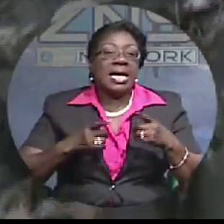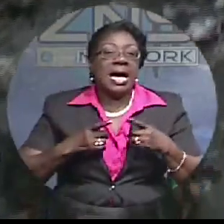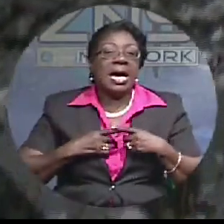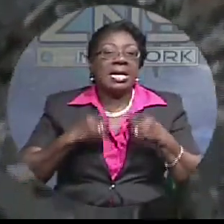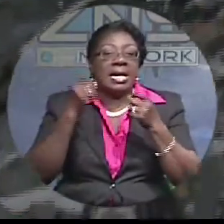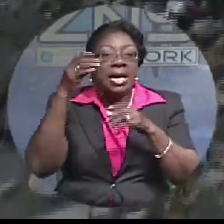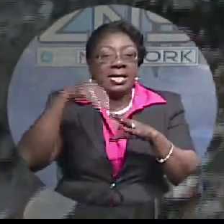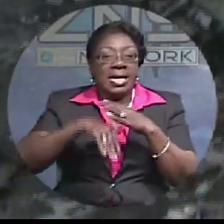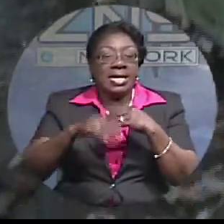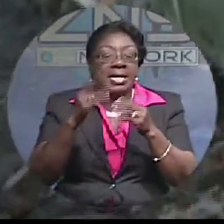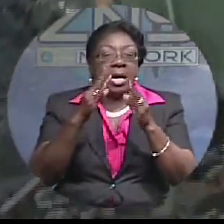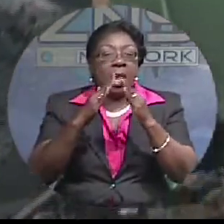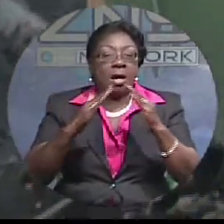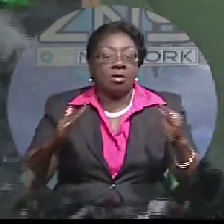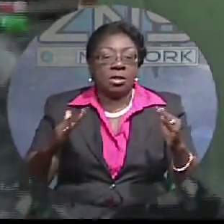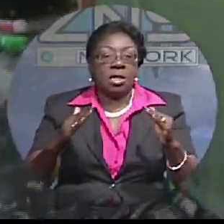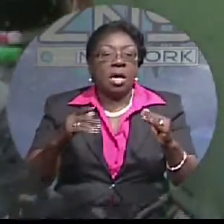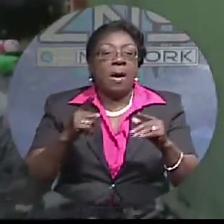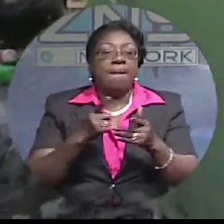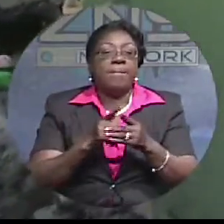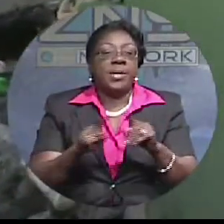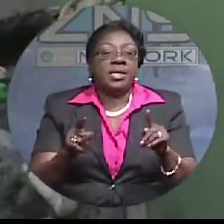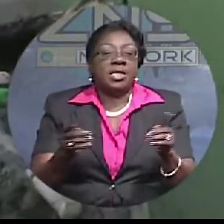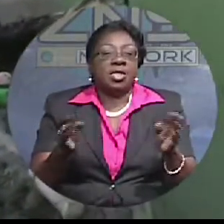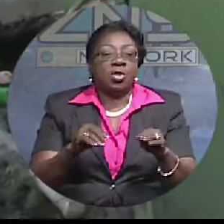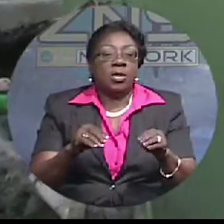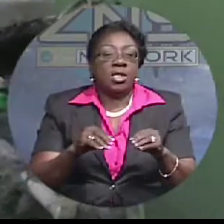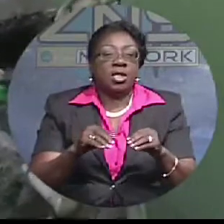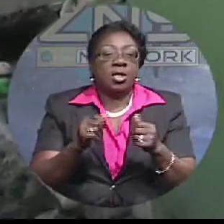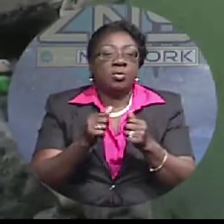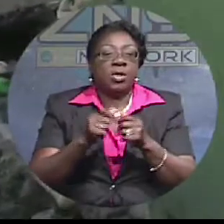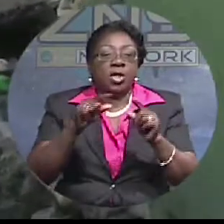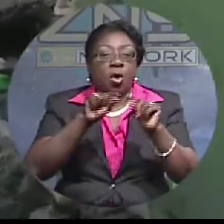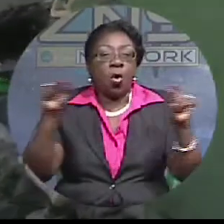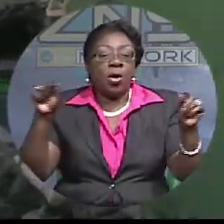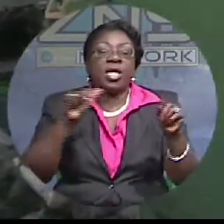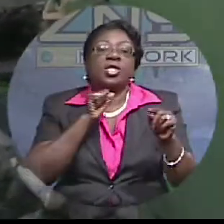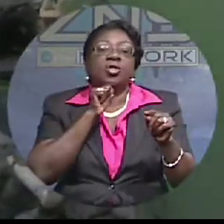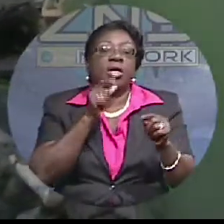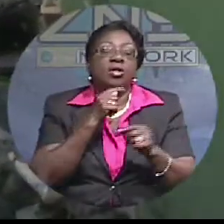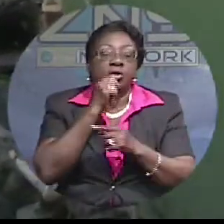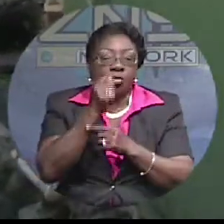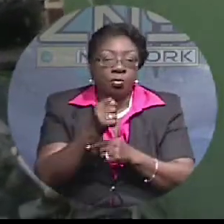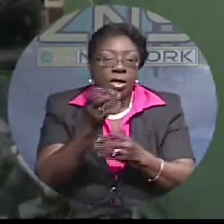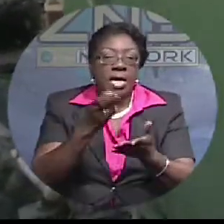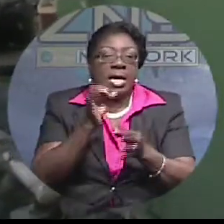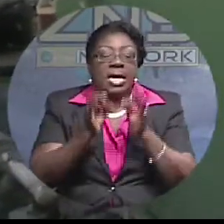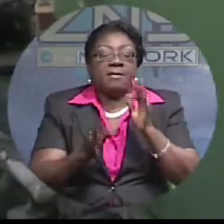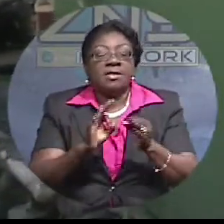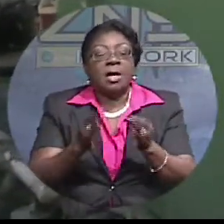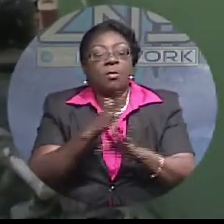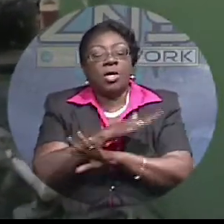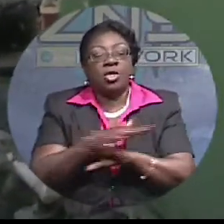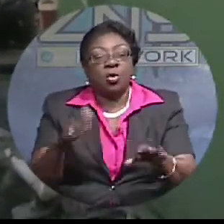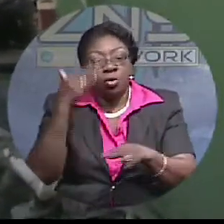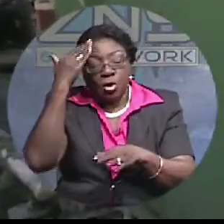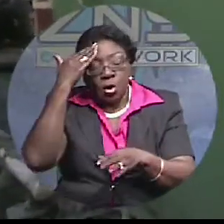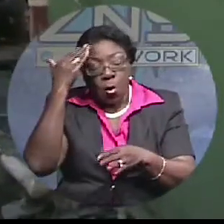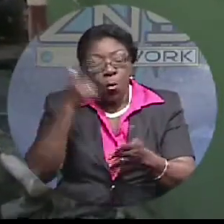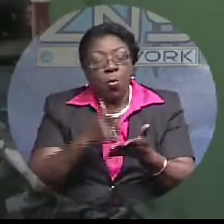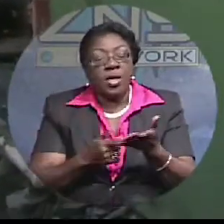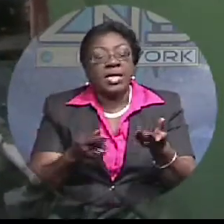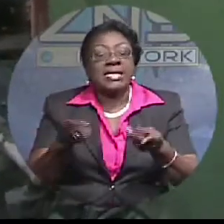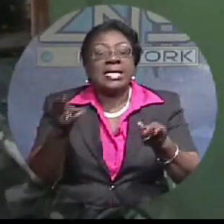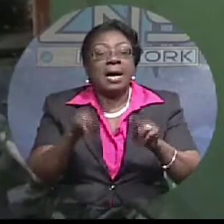they had everything in their house. But the situation with the job card, all that is false information. If someone don't know what is going on, cheaper you come to a family member or